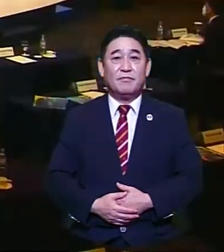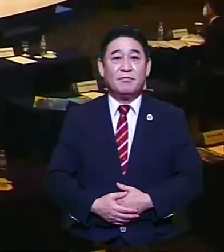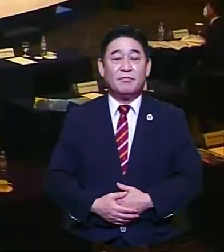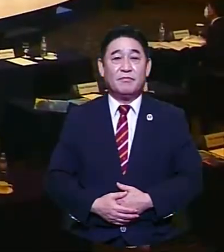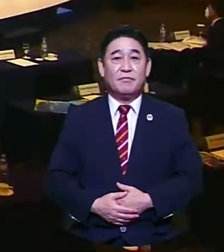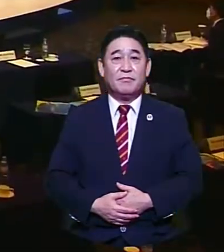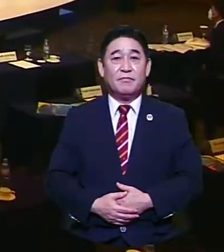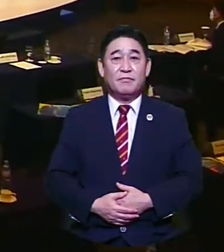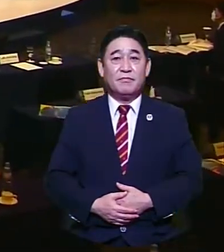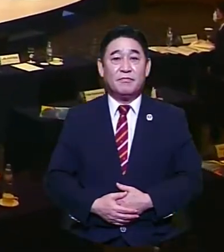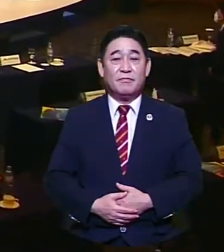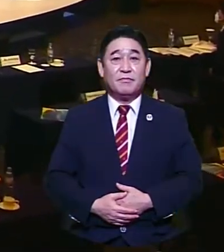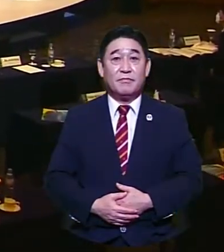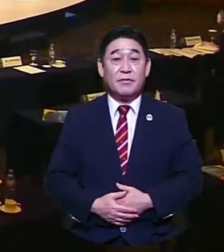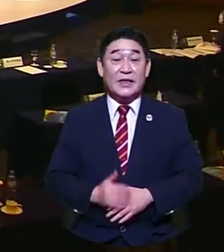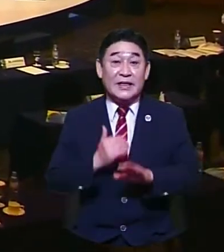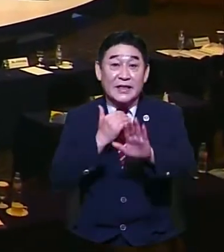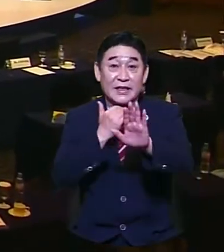Just a moment.